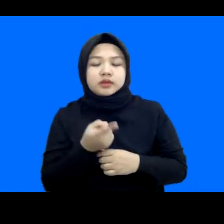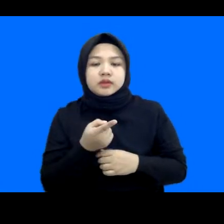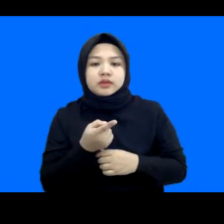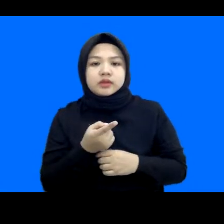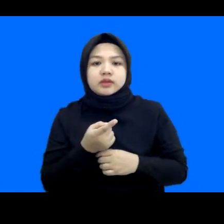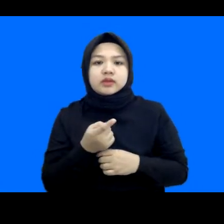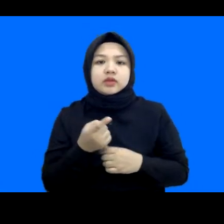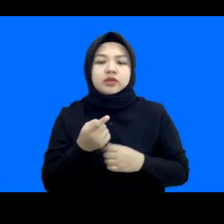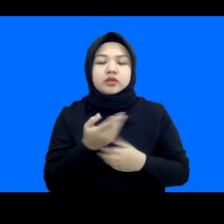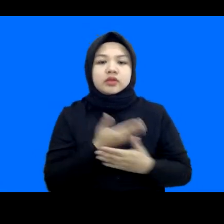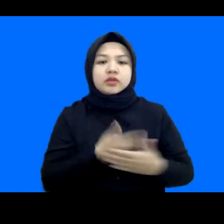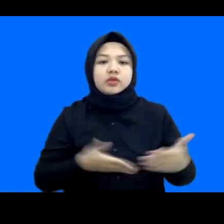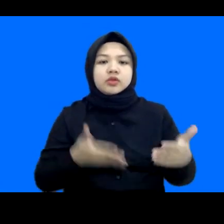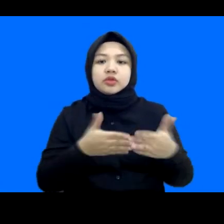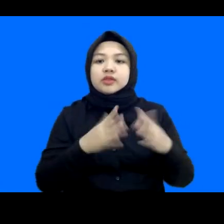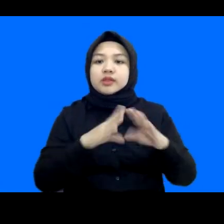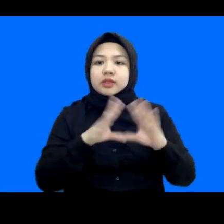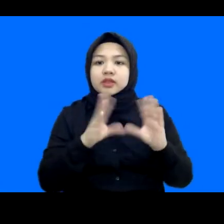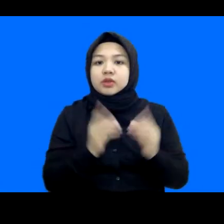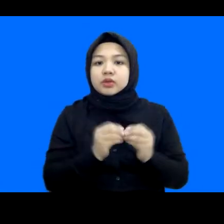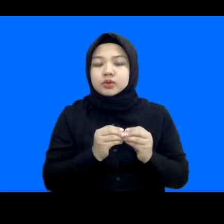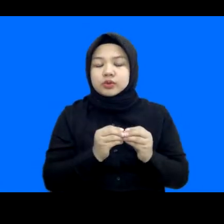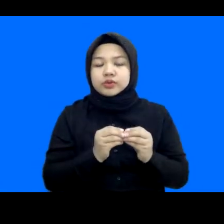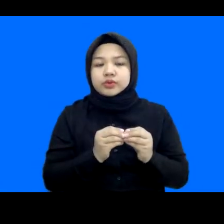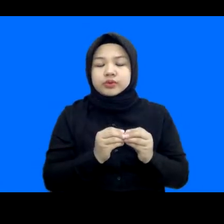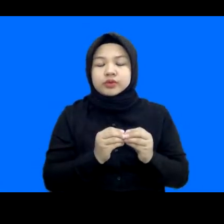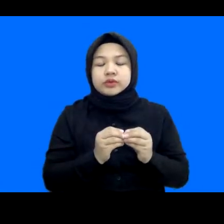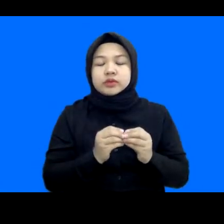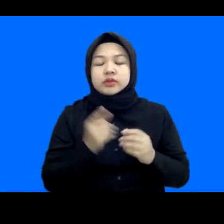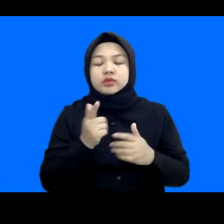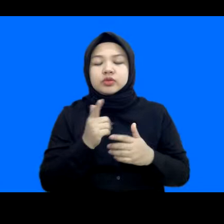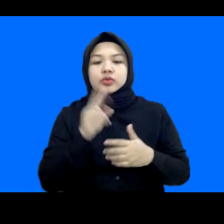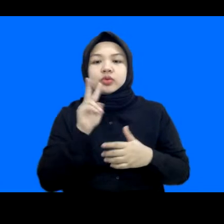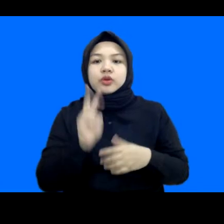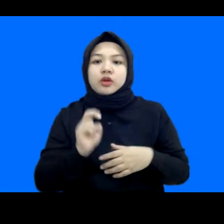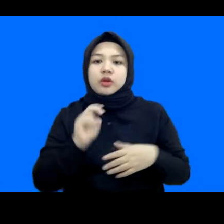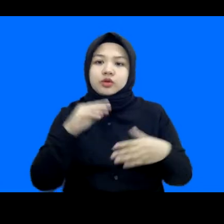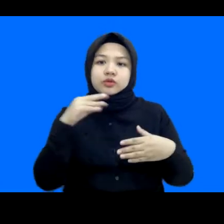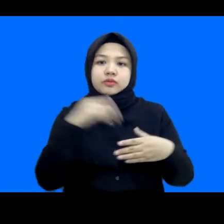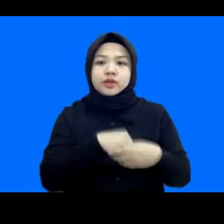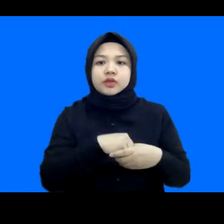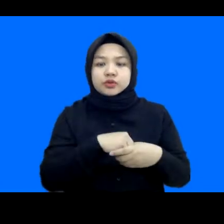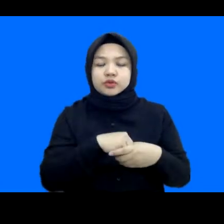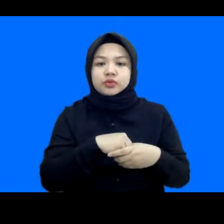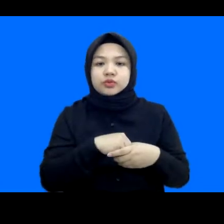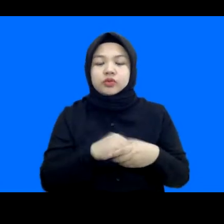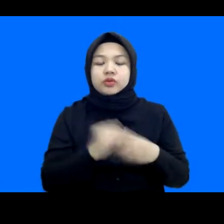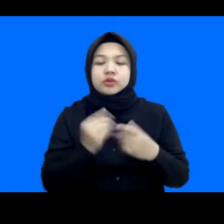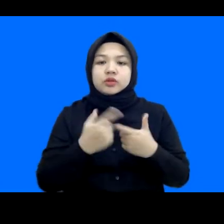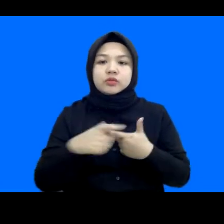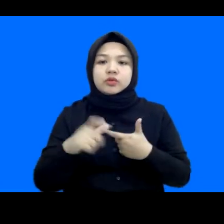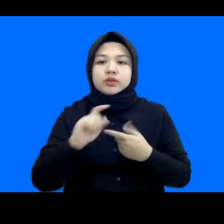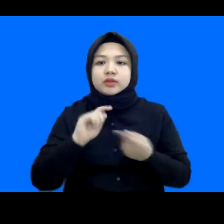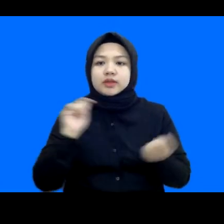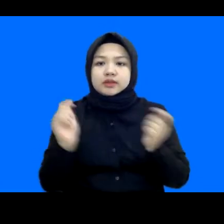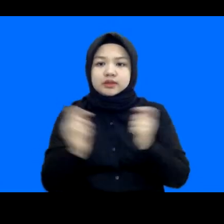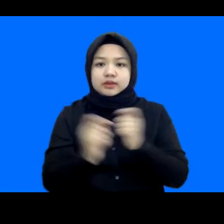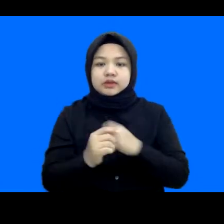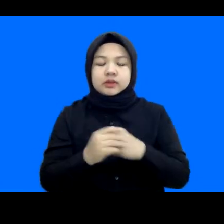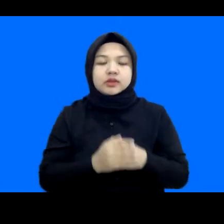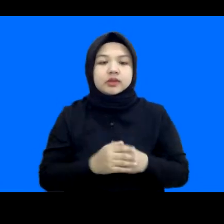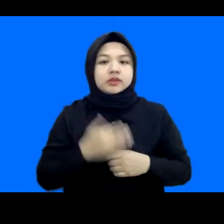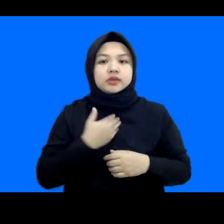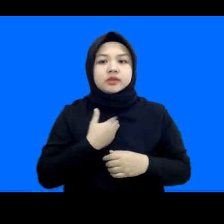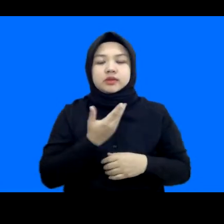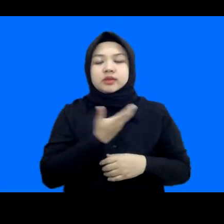is included in the transition process. And also, I would like to invite my colleagues, my